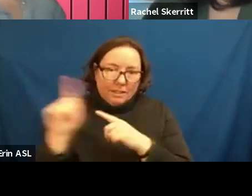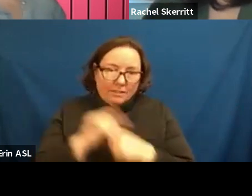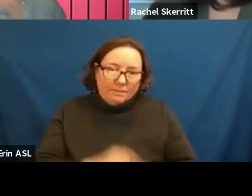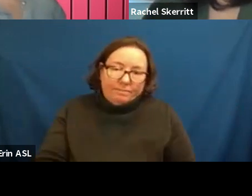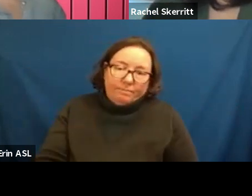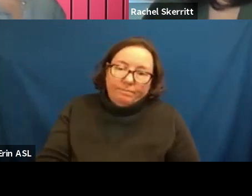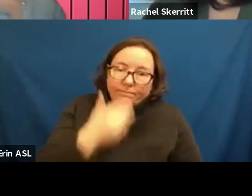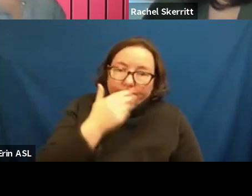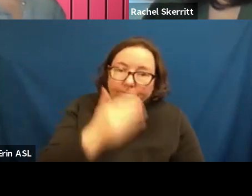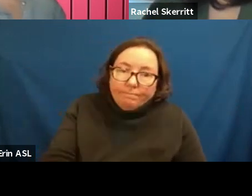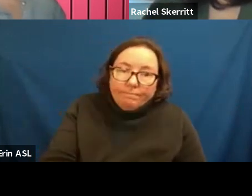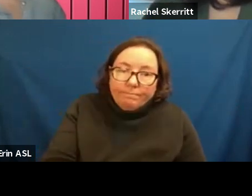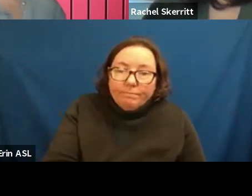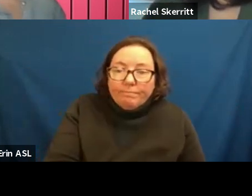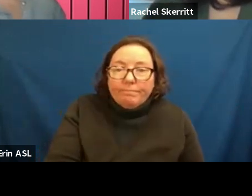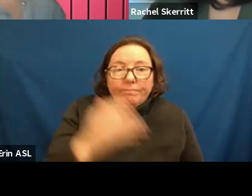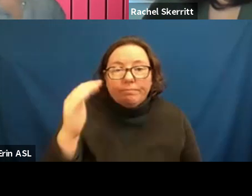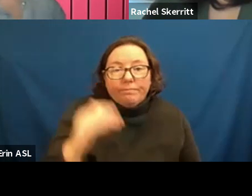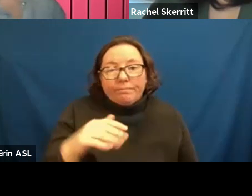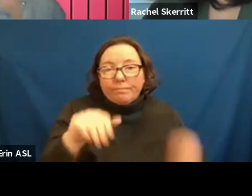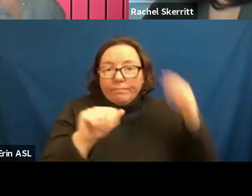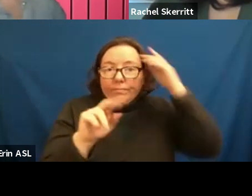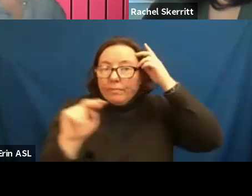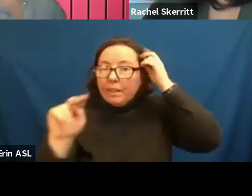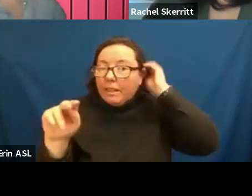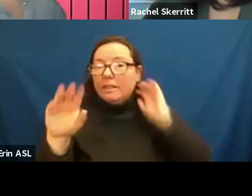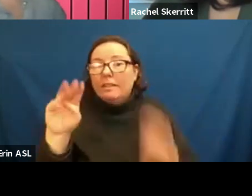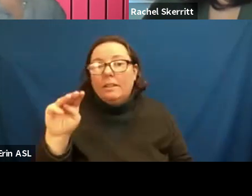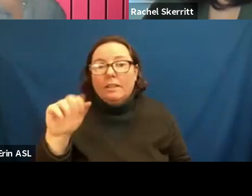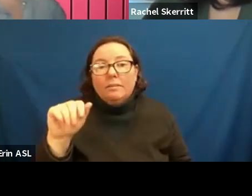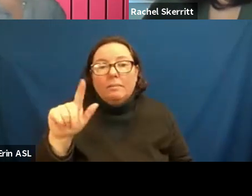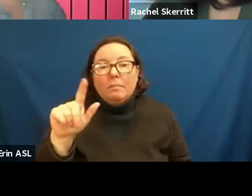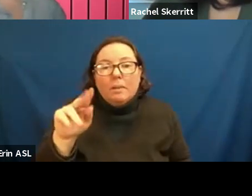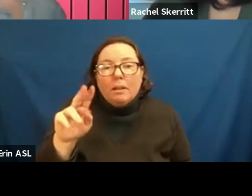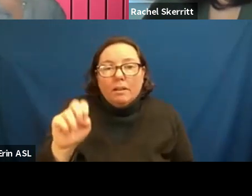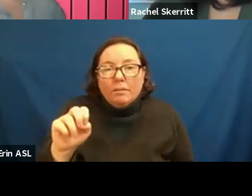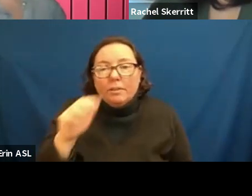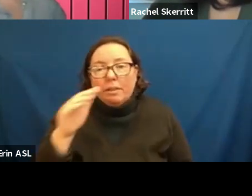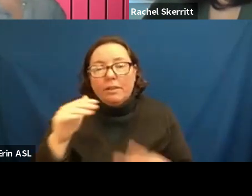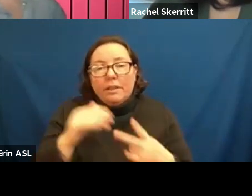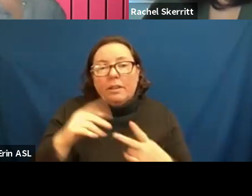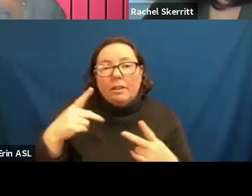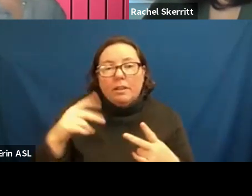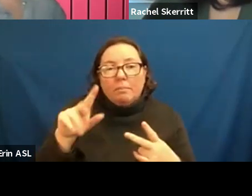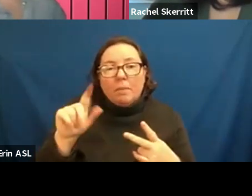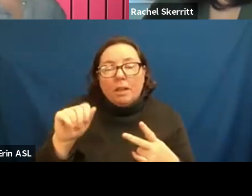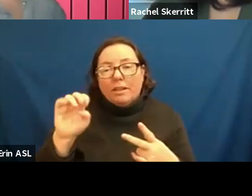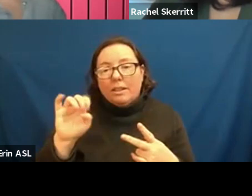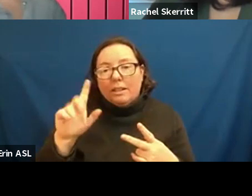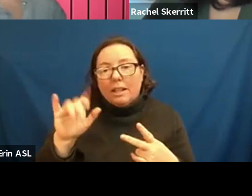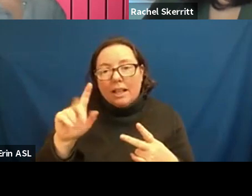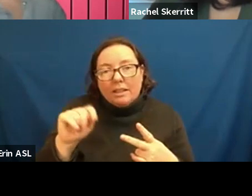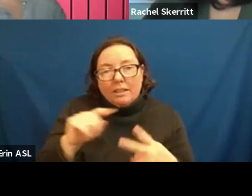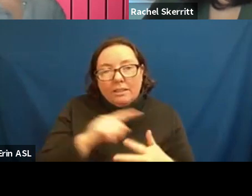Thank you very much. Next speaker is Anne Malone, followed by Paula Elliott and Joyce Chalfin.